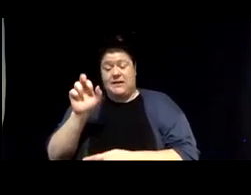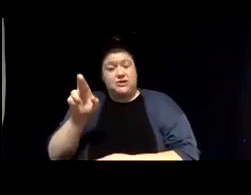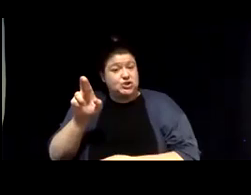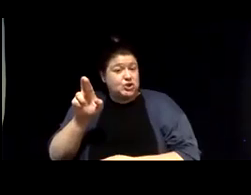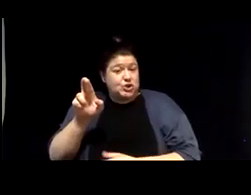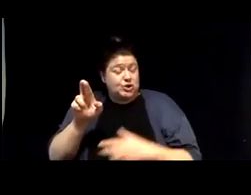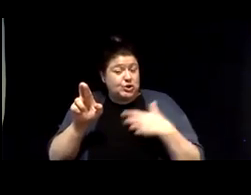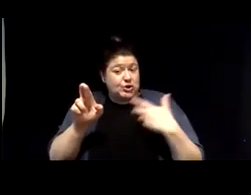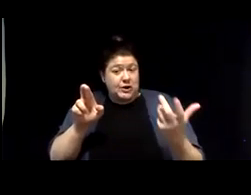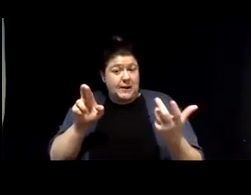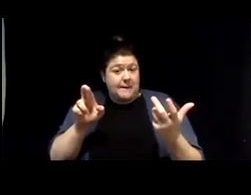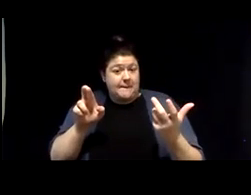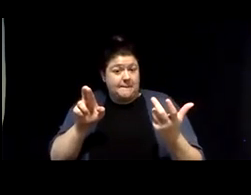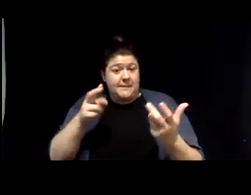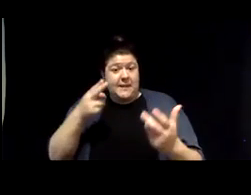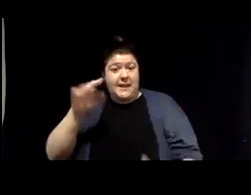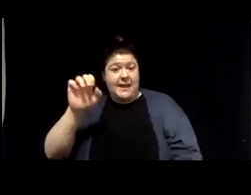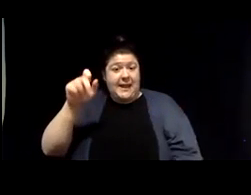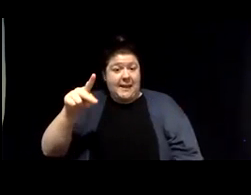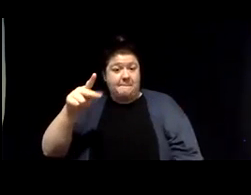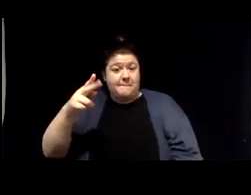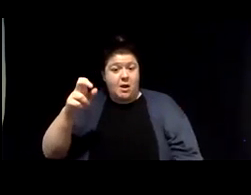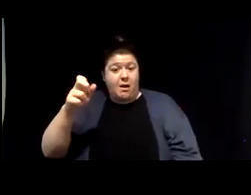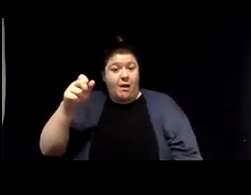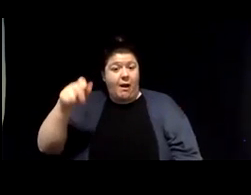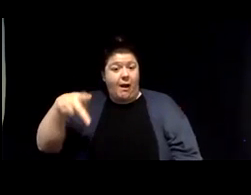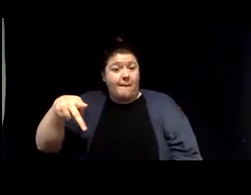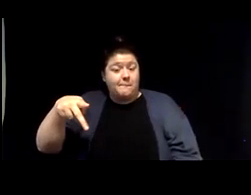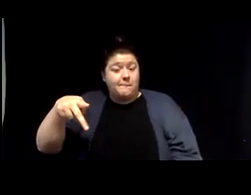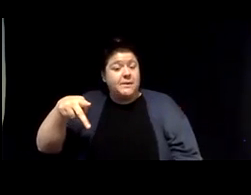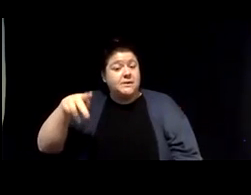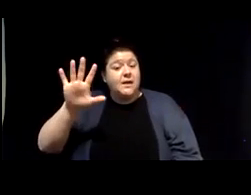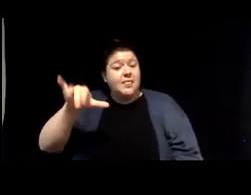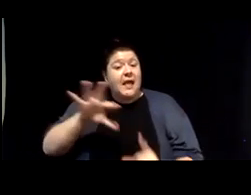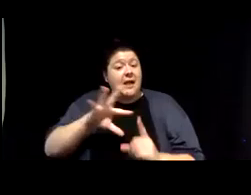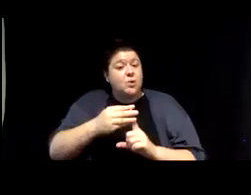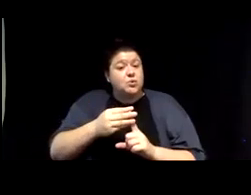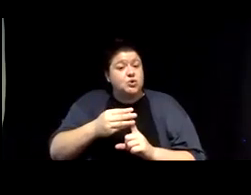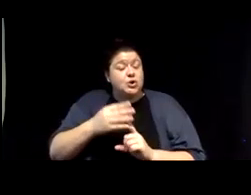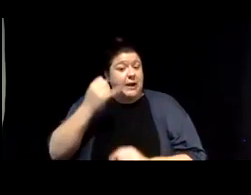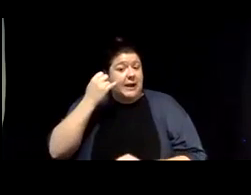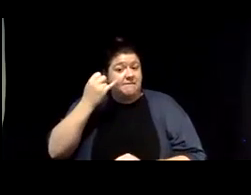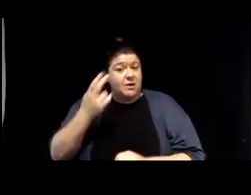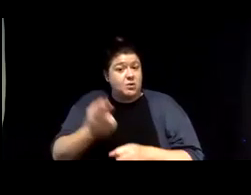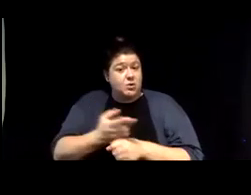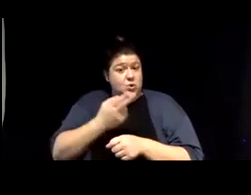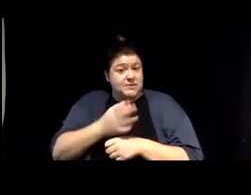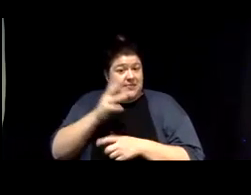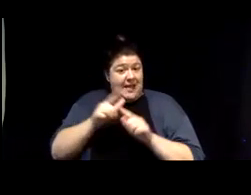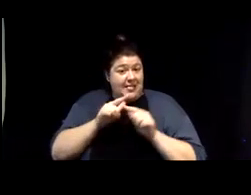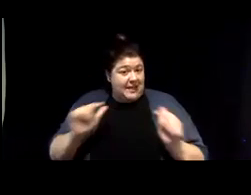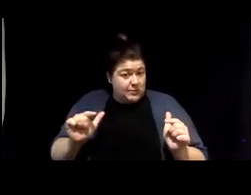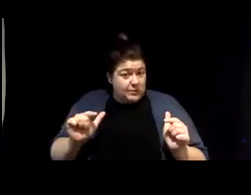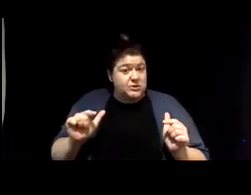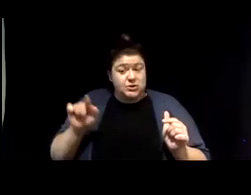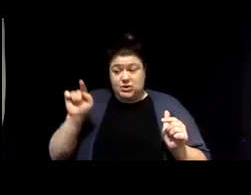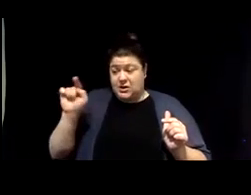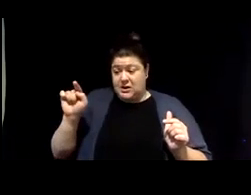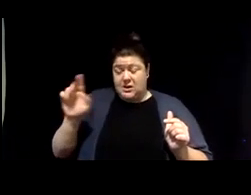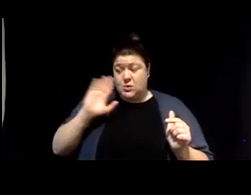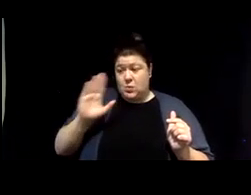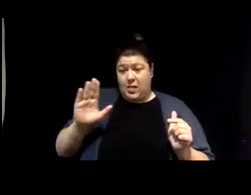be hip hop culture. If somebody is speaking using hip hop culture language, are you going